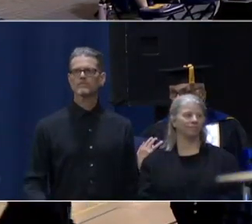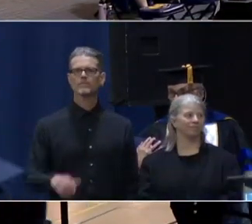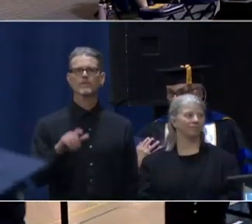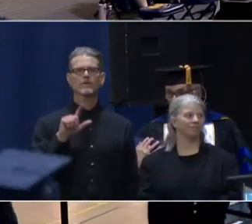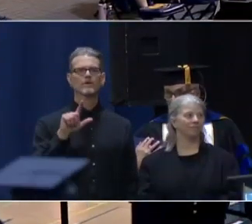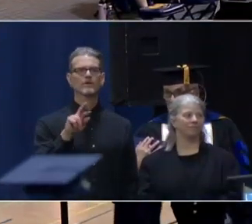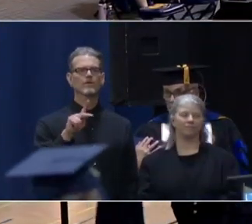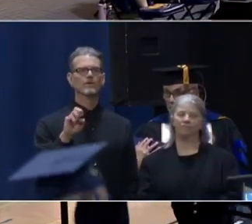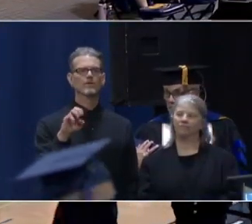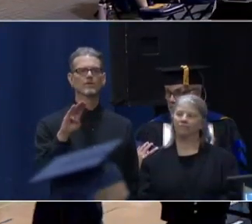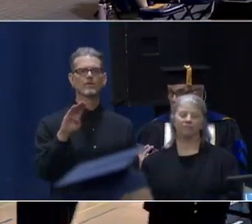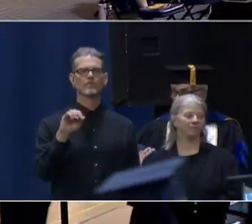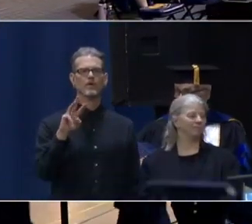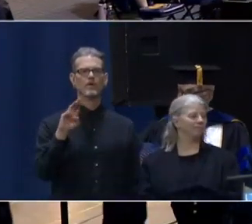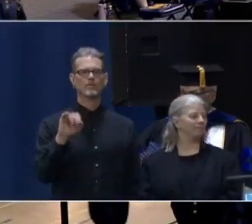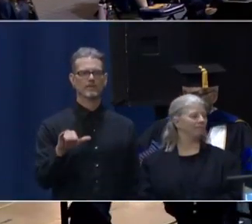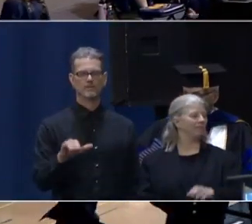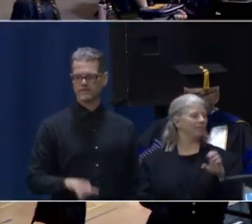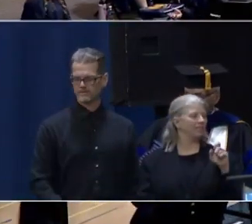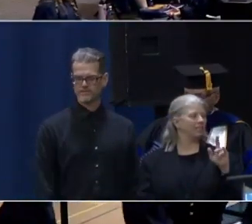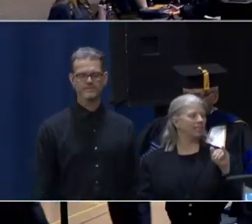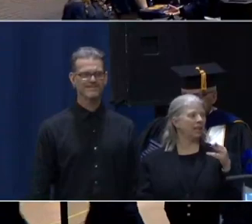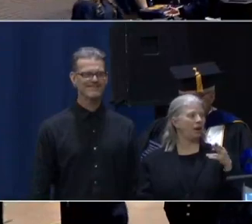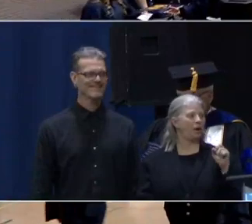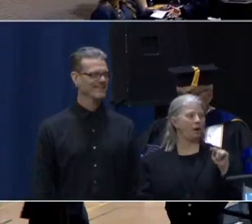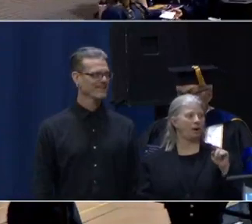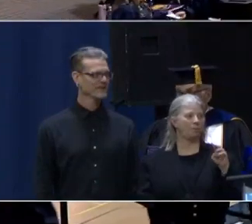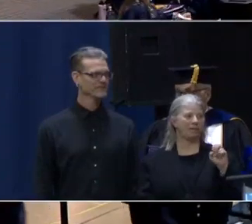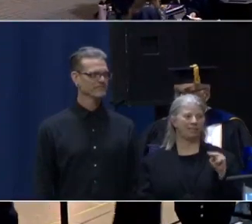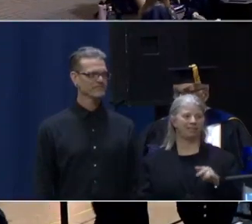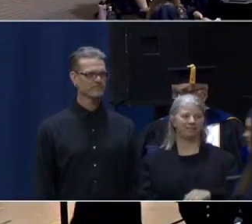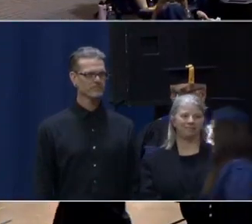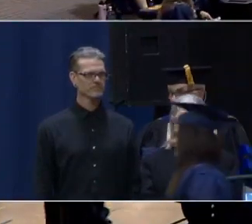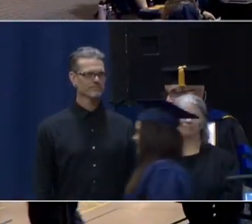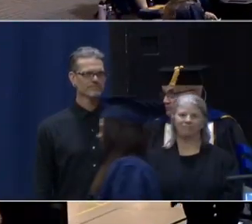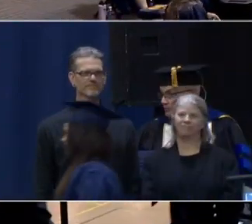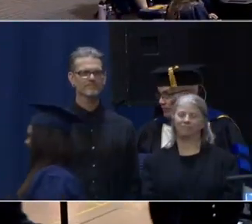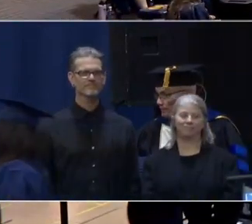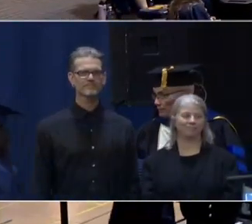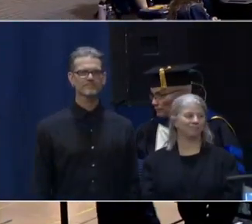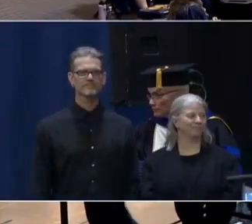Luke Bowie. Sydney Hartman.